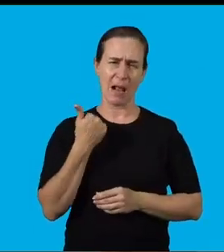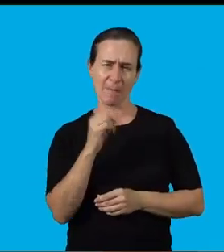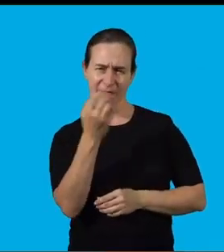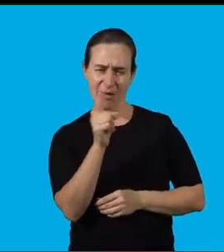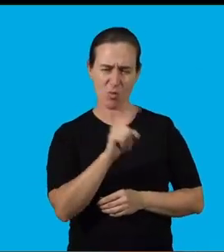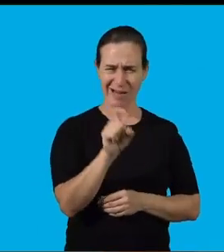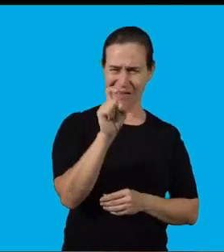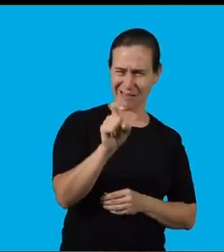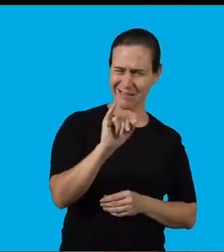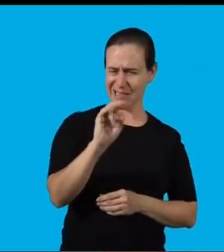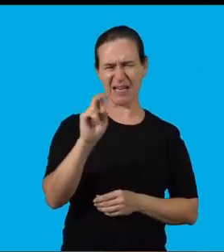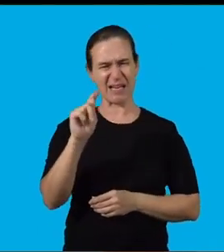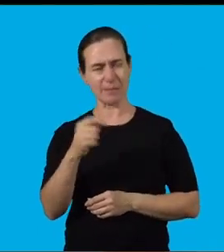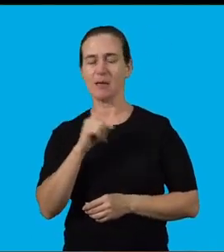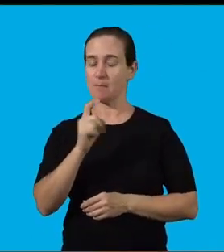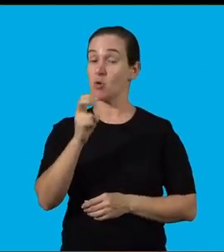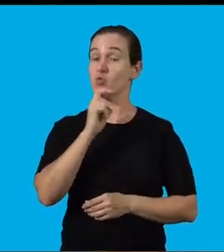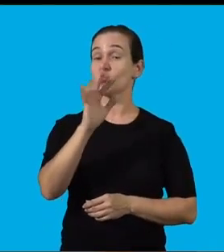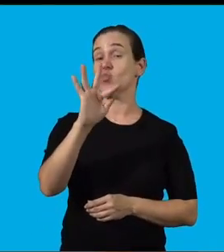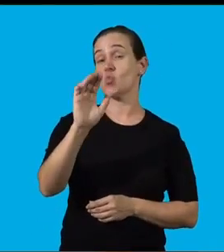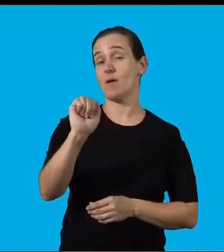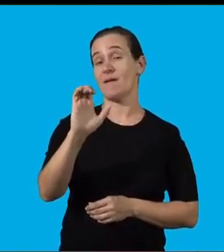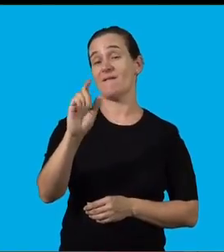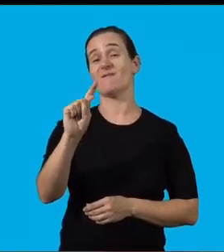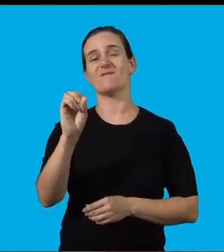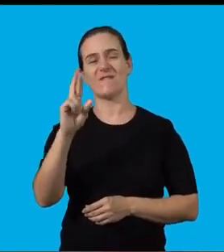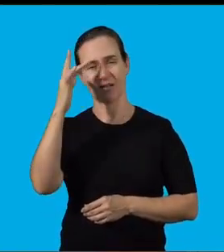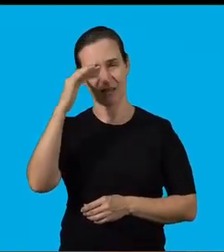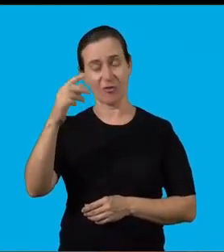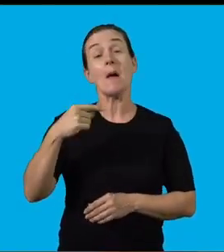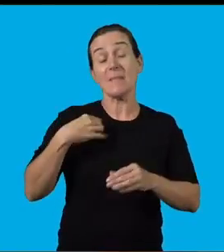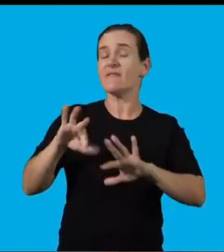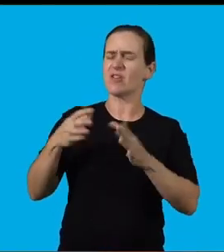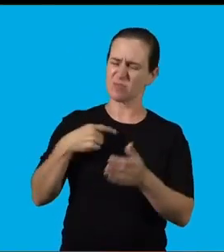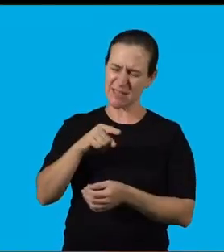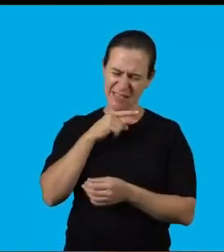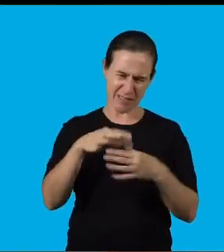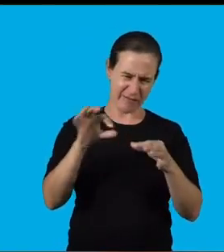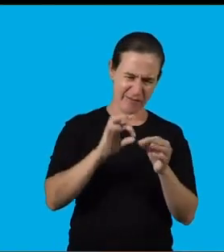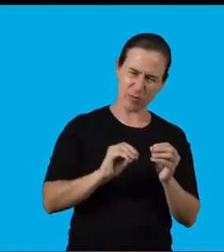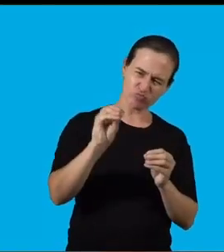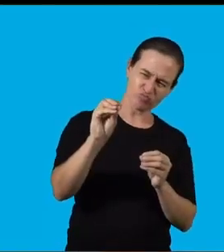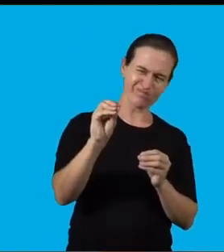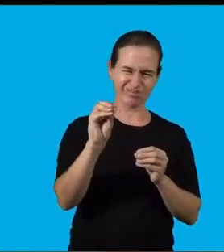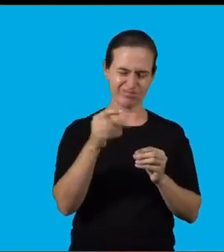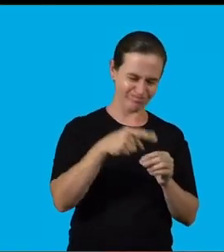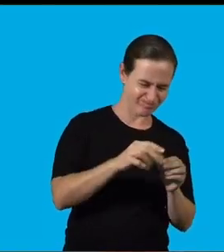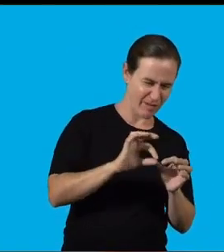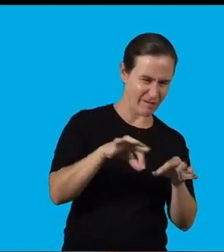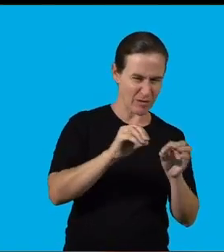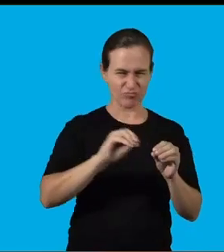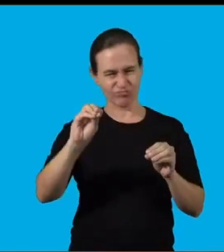want to find the x-intercepts, I need to use the factor theorem. Now, I've already tested values and I found that f of 2 will give me an answer